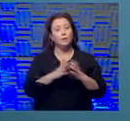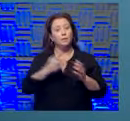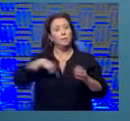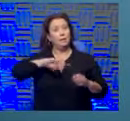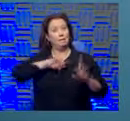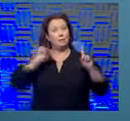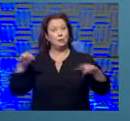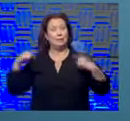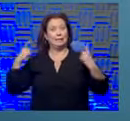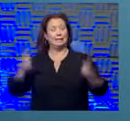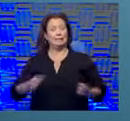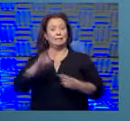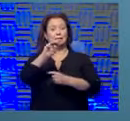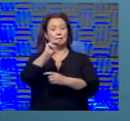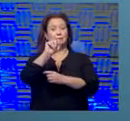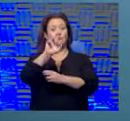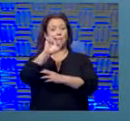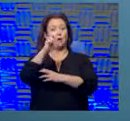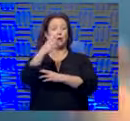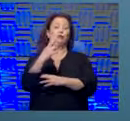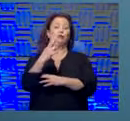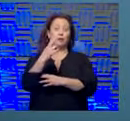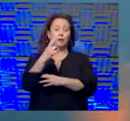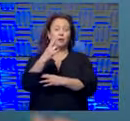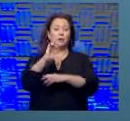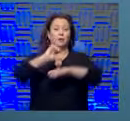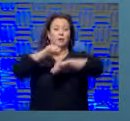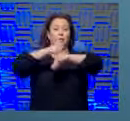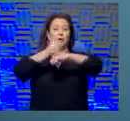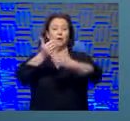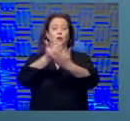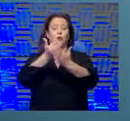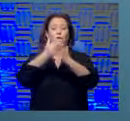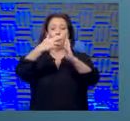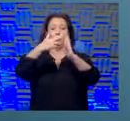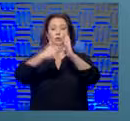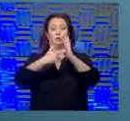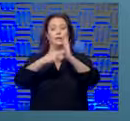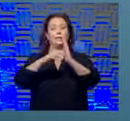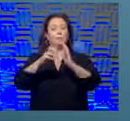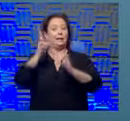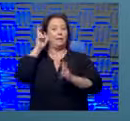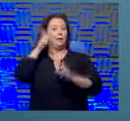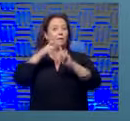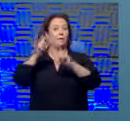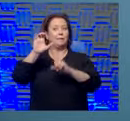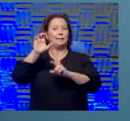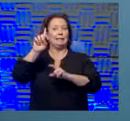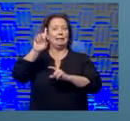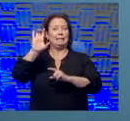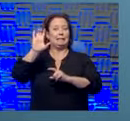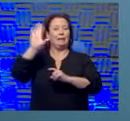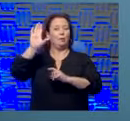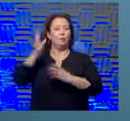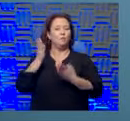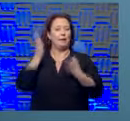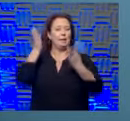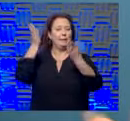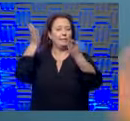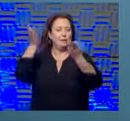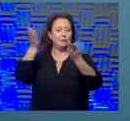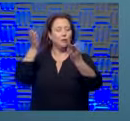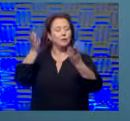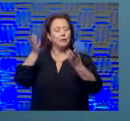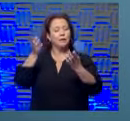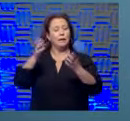this since March began. We've been implementing new protocols as CDC has come out with new recommendations. In the